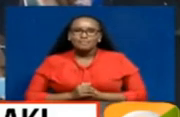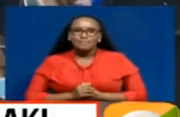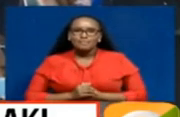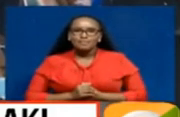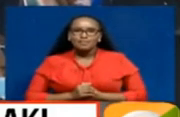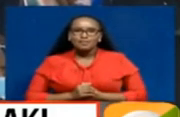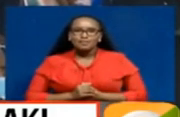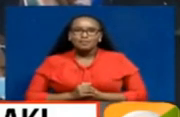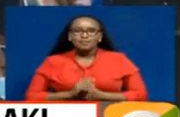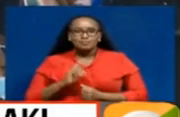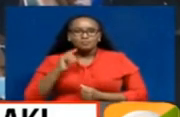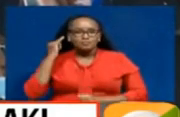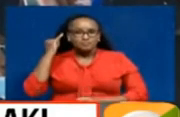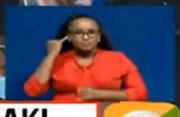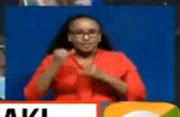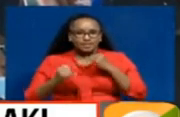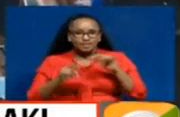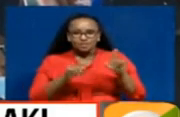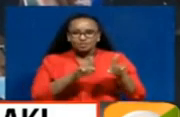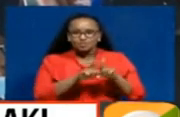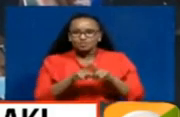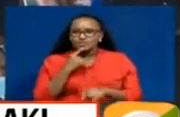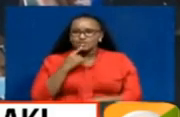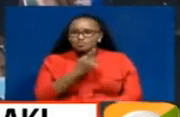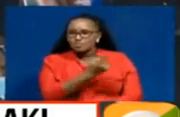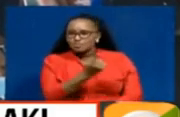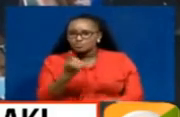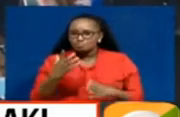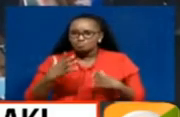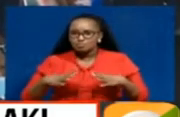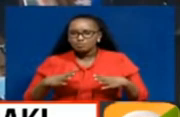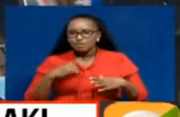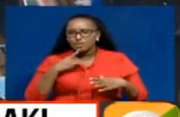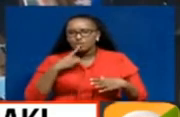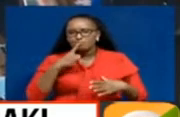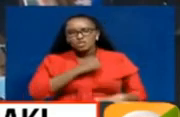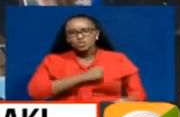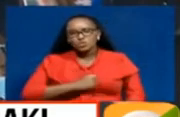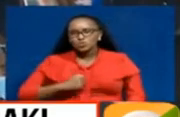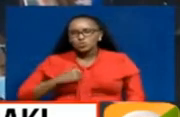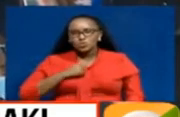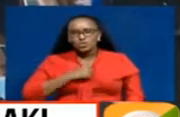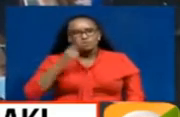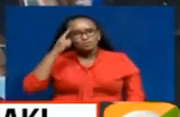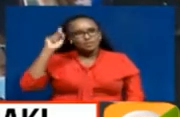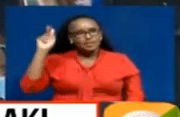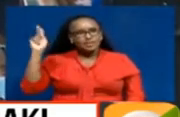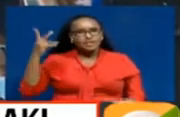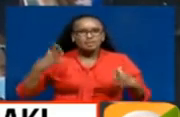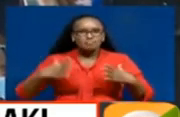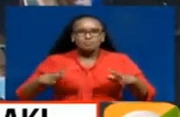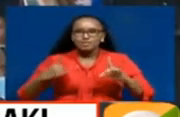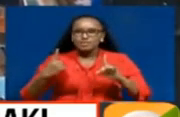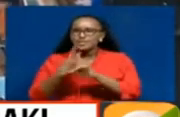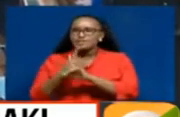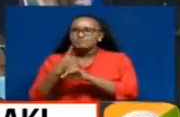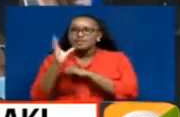I bring finally also to you people condolences of the Kenyans in diaspora